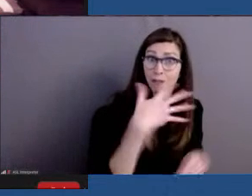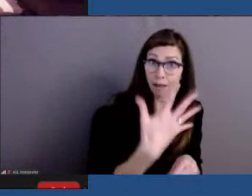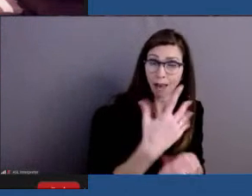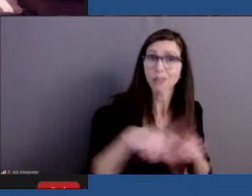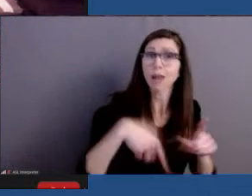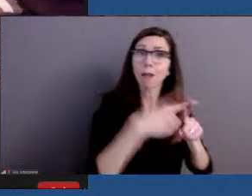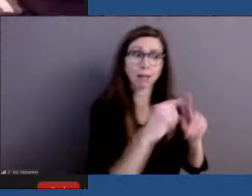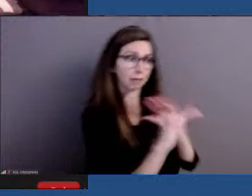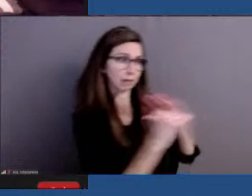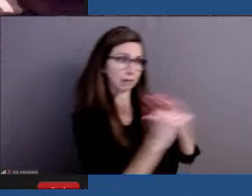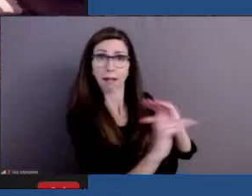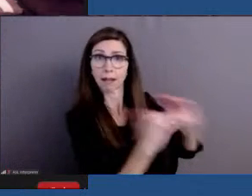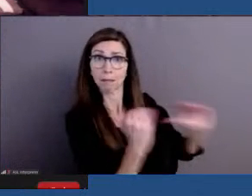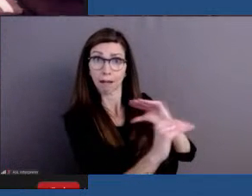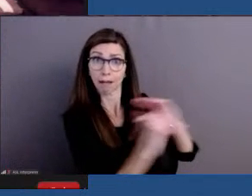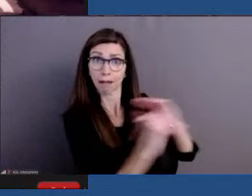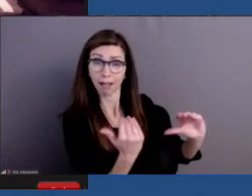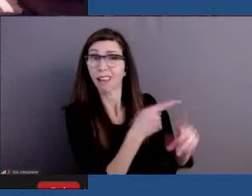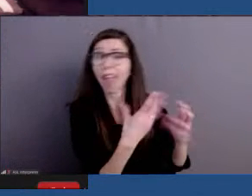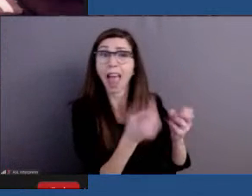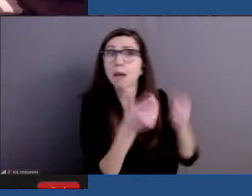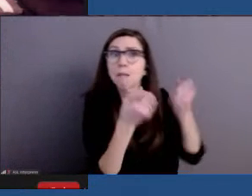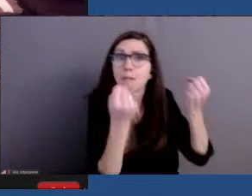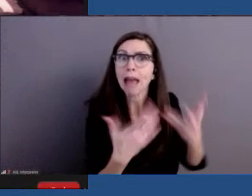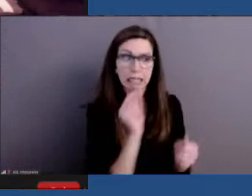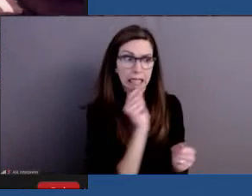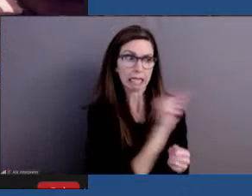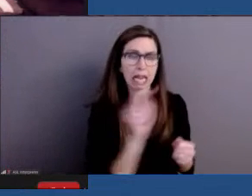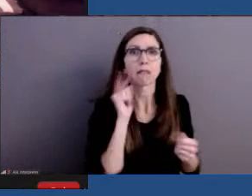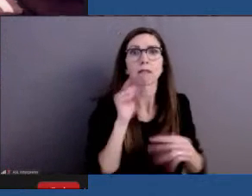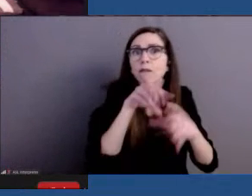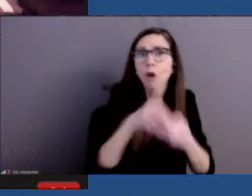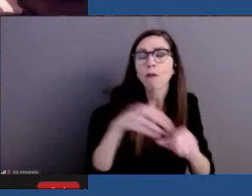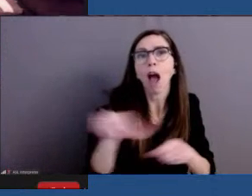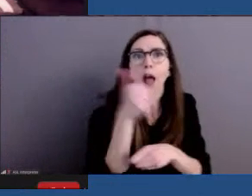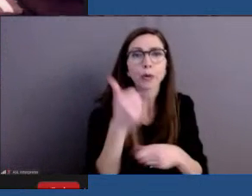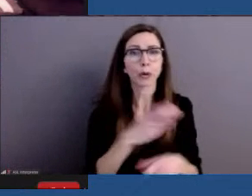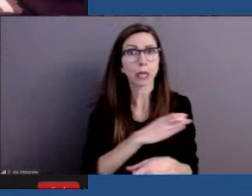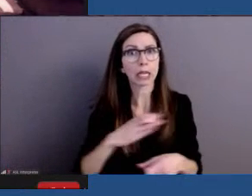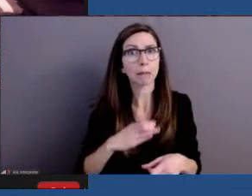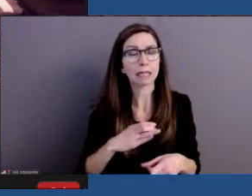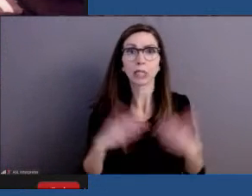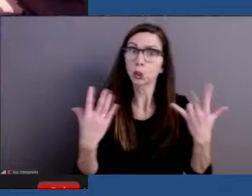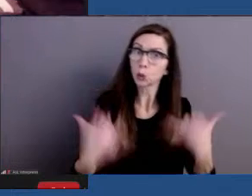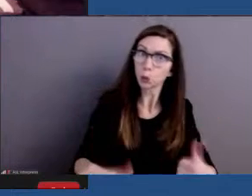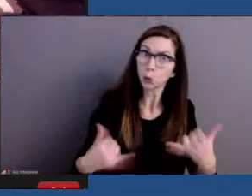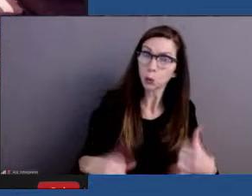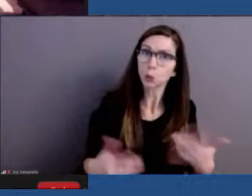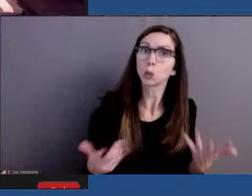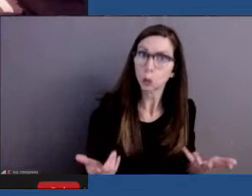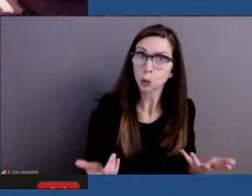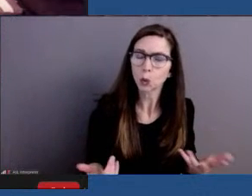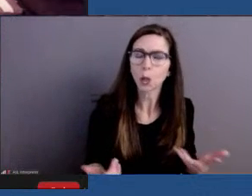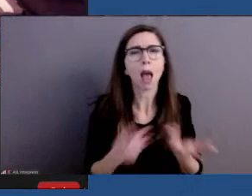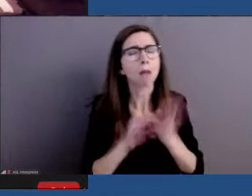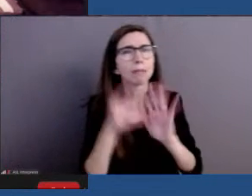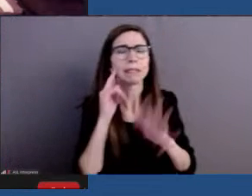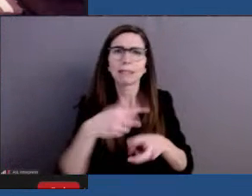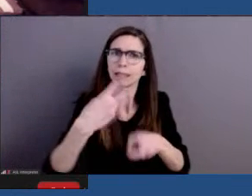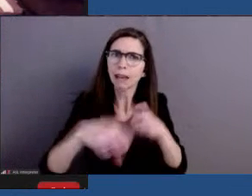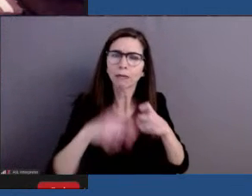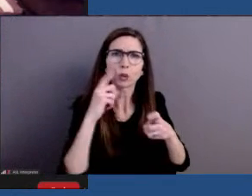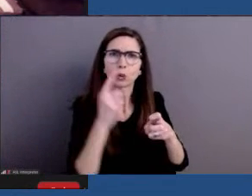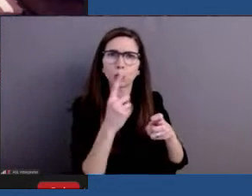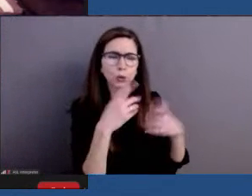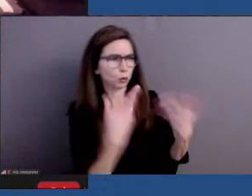working groups or other subcommittees. Entre tous ces engagements, il est difficile d'estimer le temps. Of all these commitments,